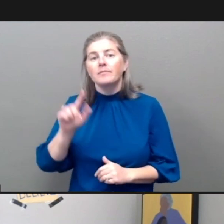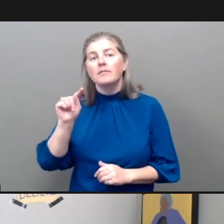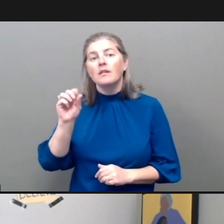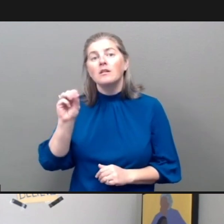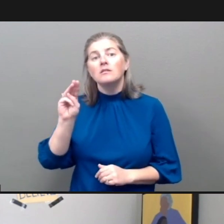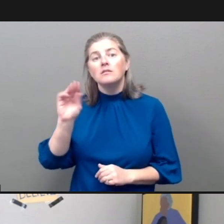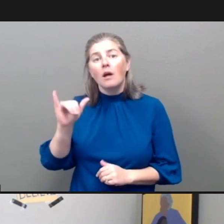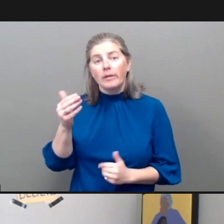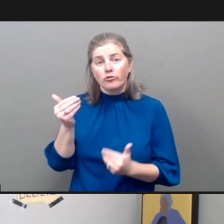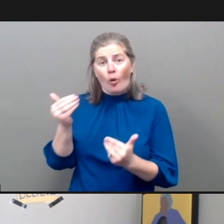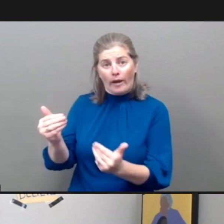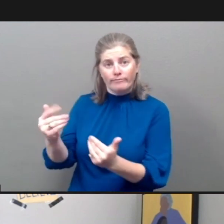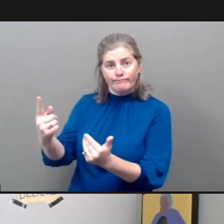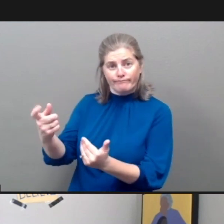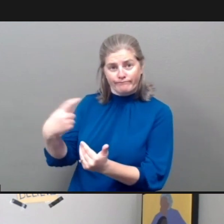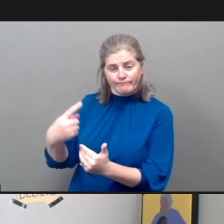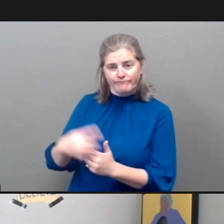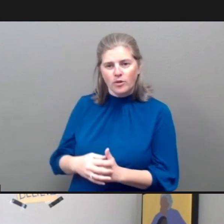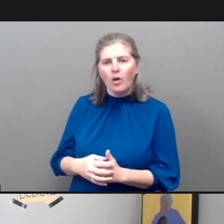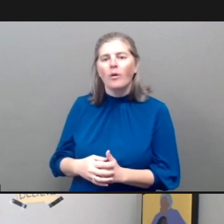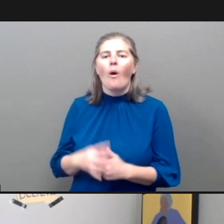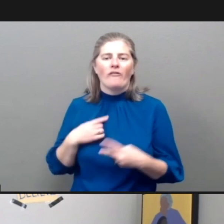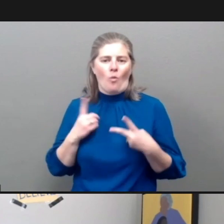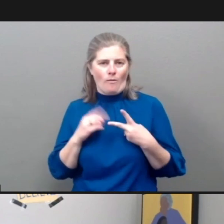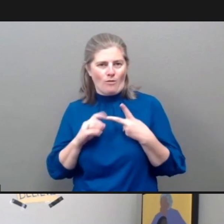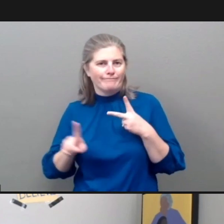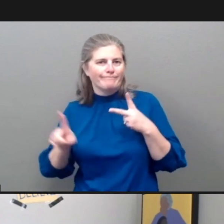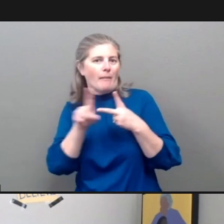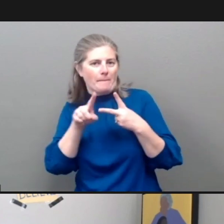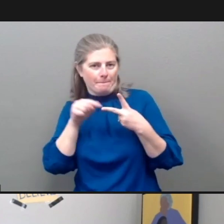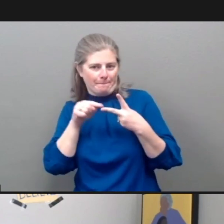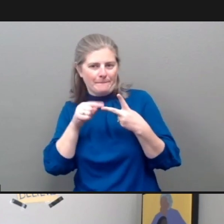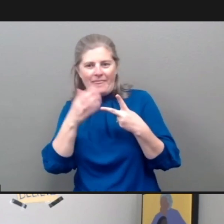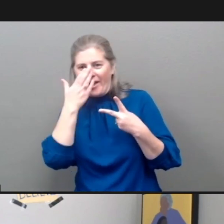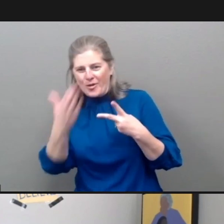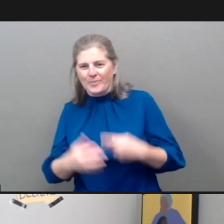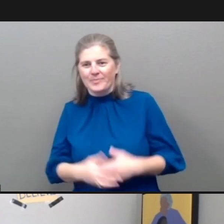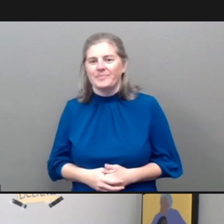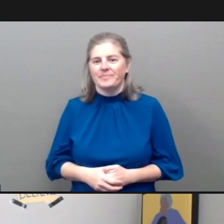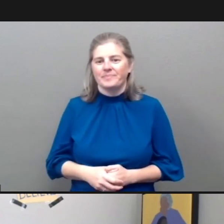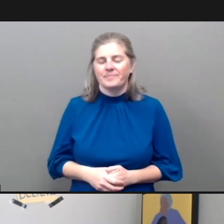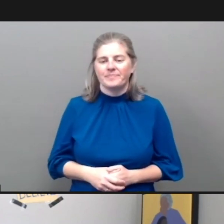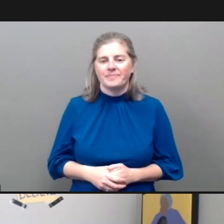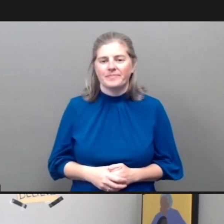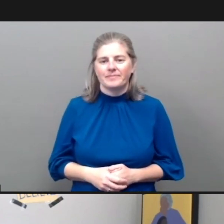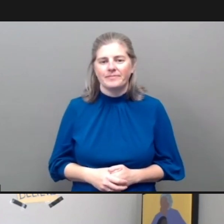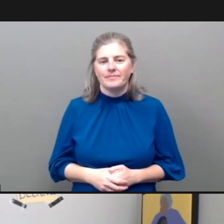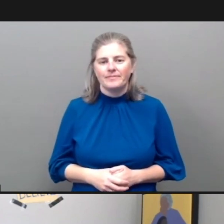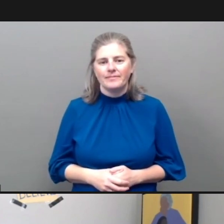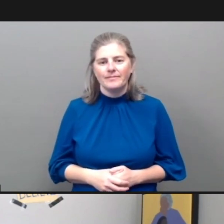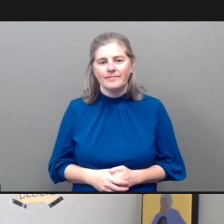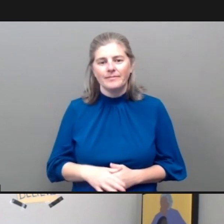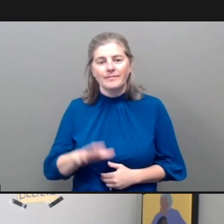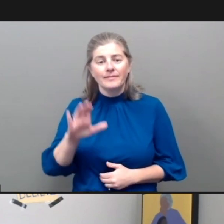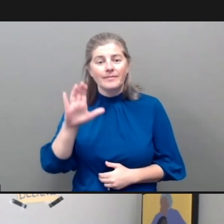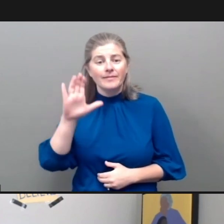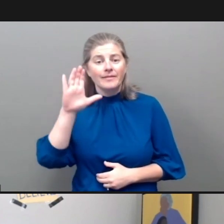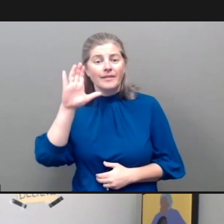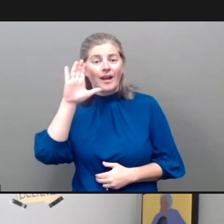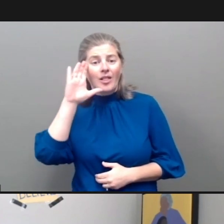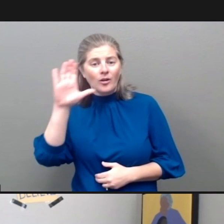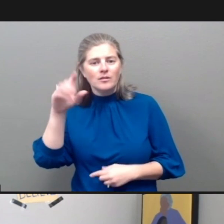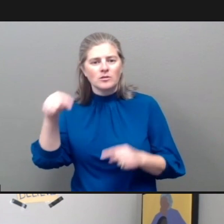are unmuted, and then looks like we've got one more question following that. Thanks so much. Hi again, guys. I wanted to circle back